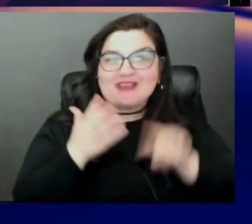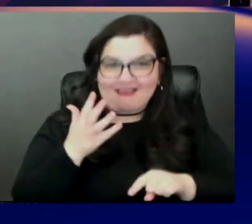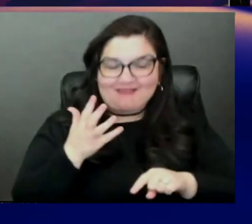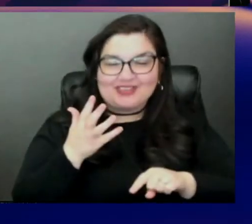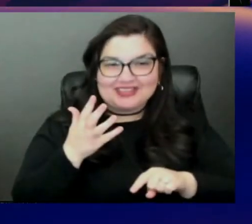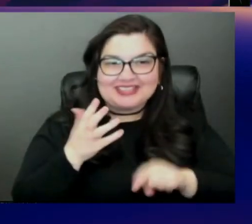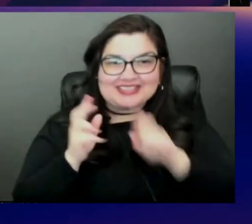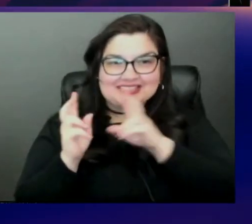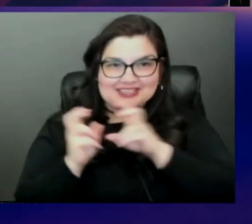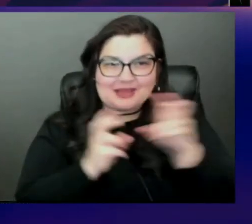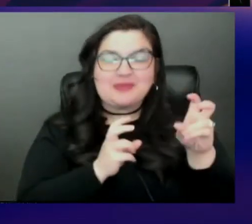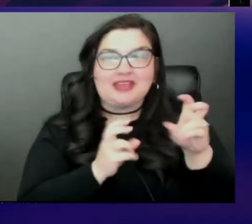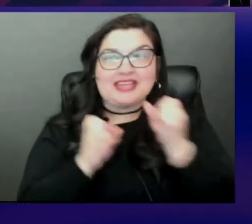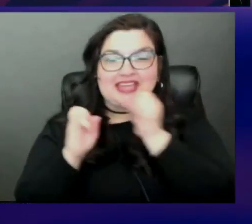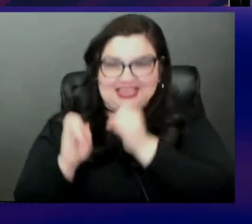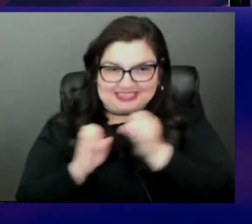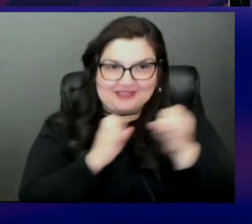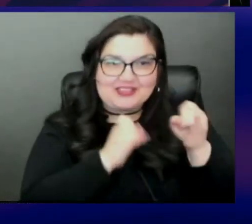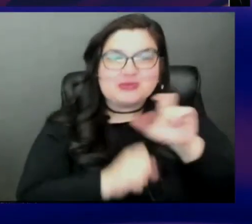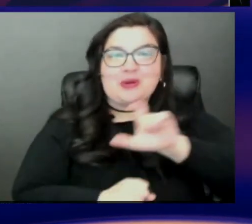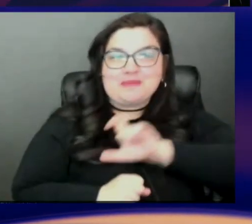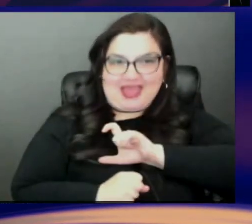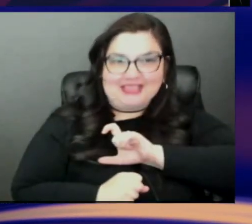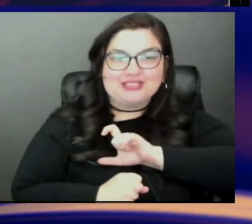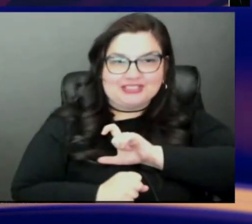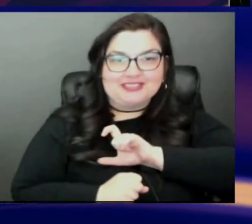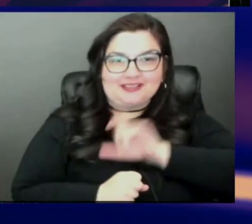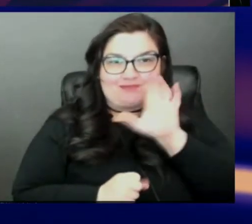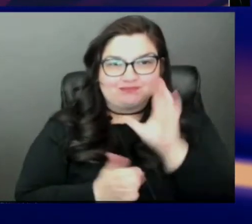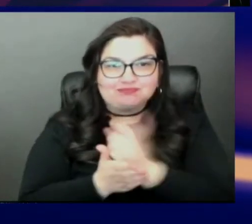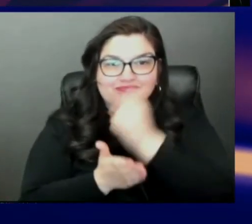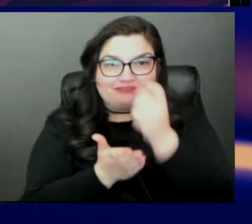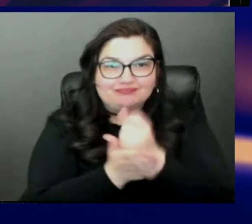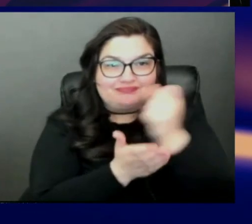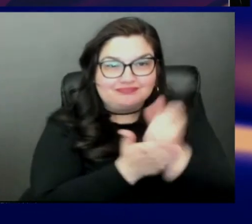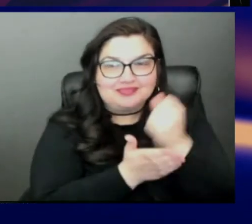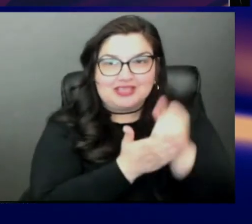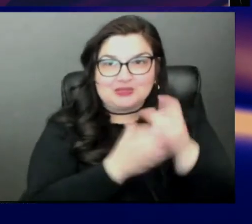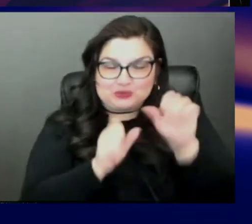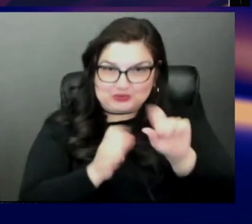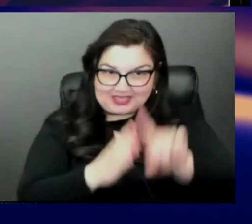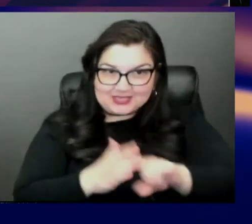own individual badges. So this could kind of be like you could go and start with your object in